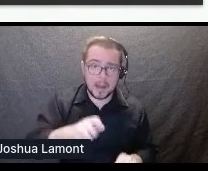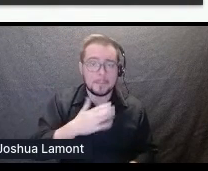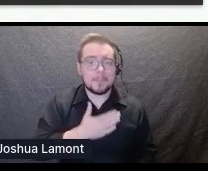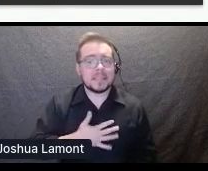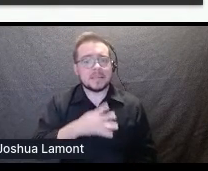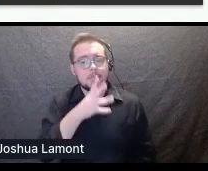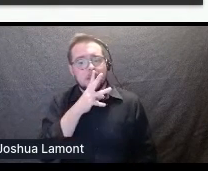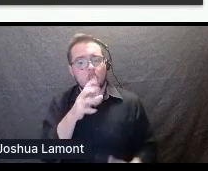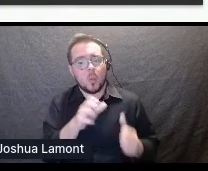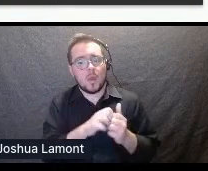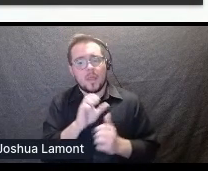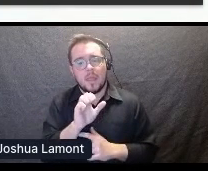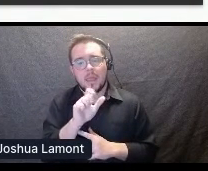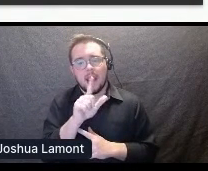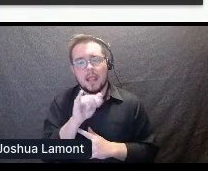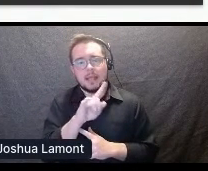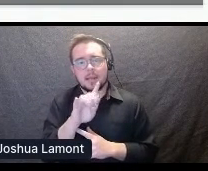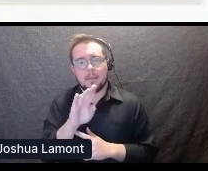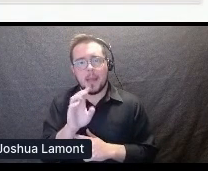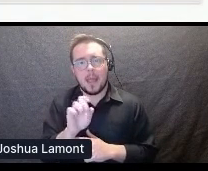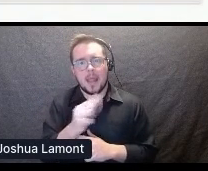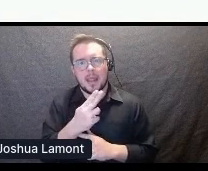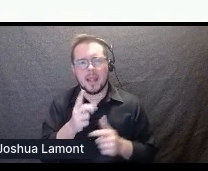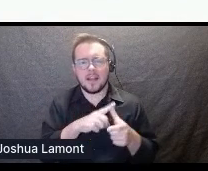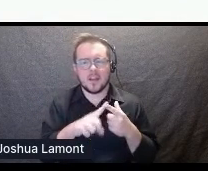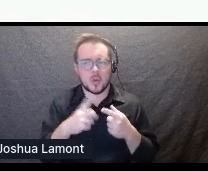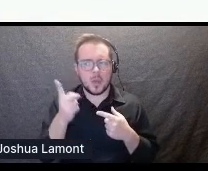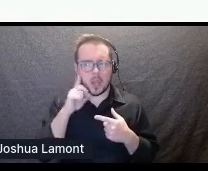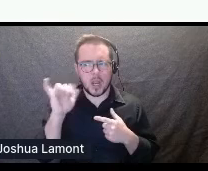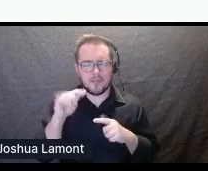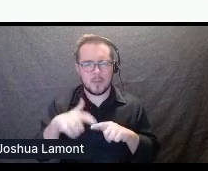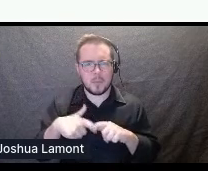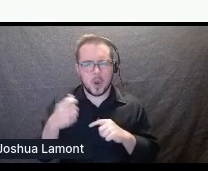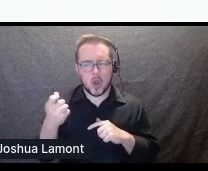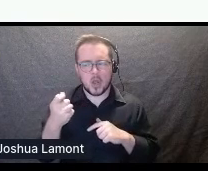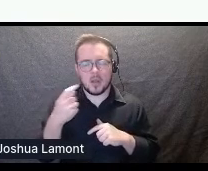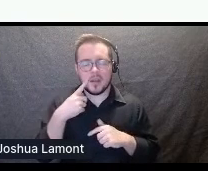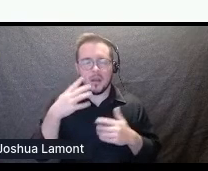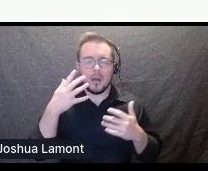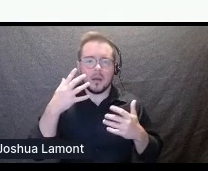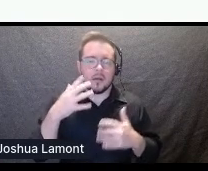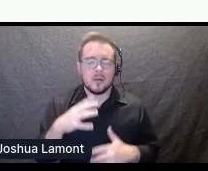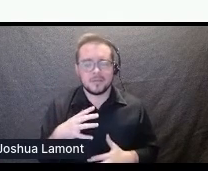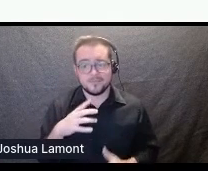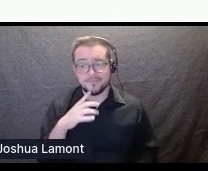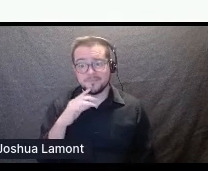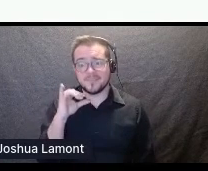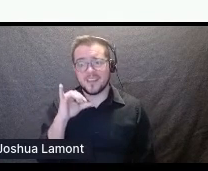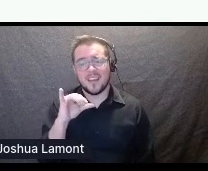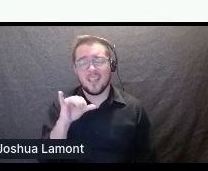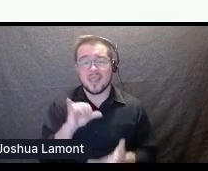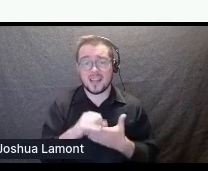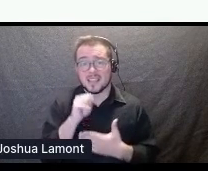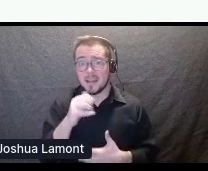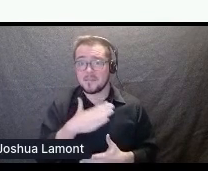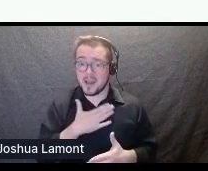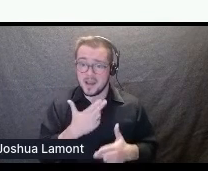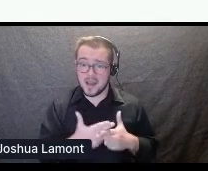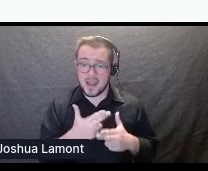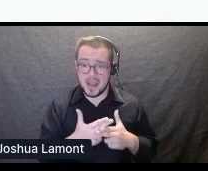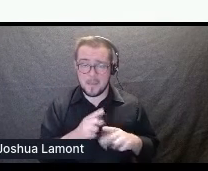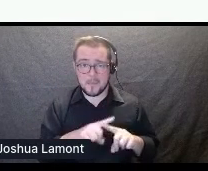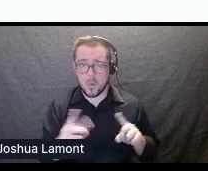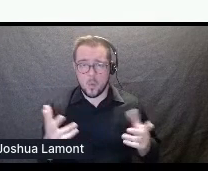Elizabeth?" And next you hear kind of a pause, and then the person sighs and says, "That's not my name, but what are you